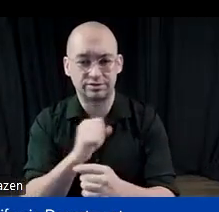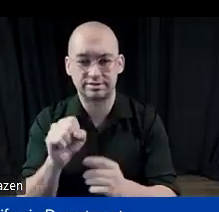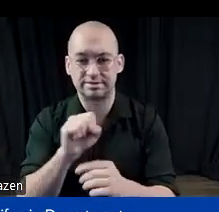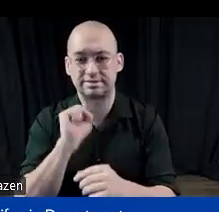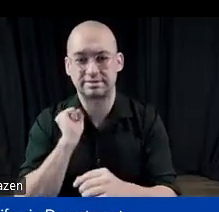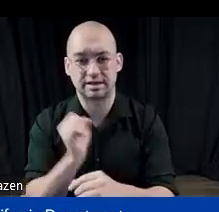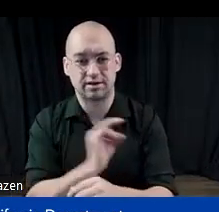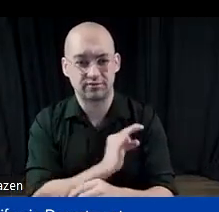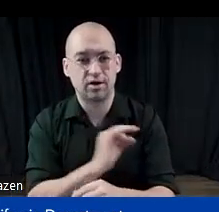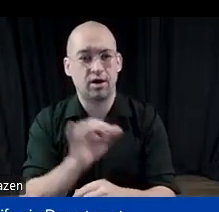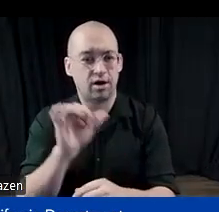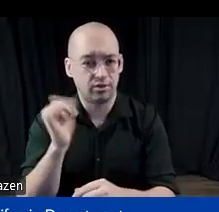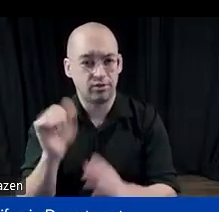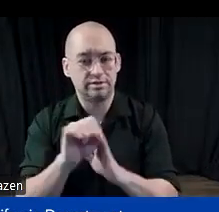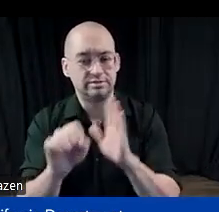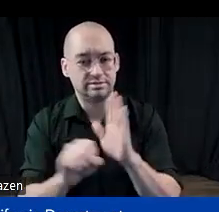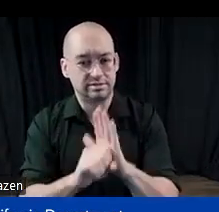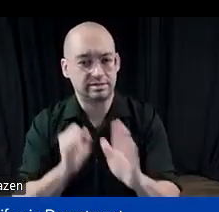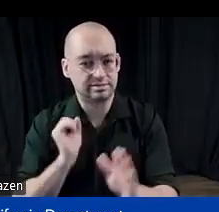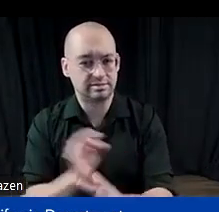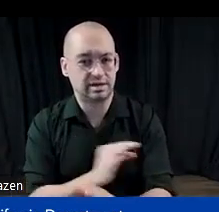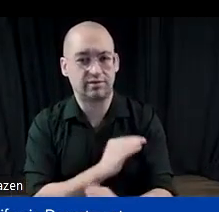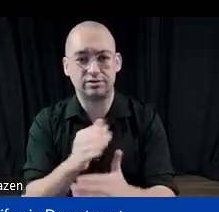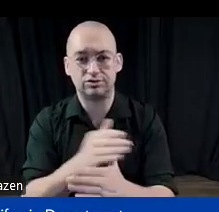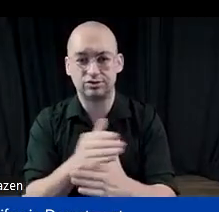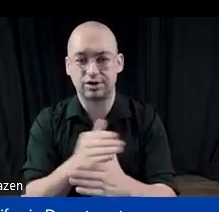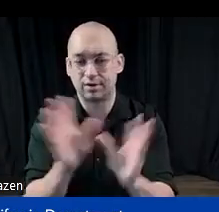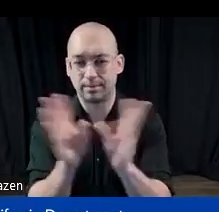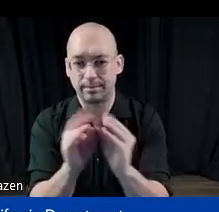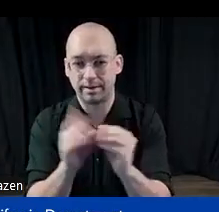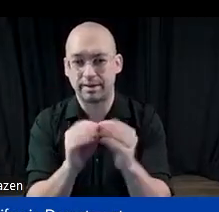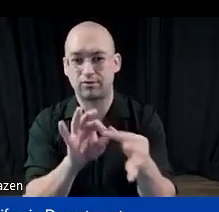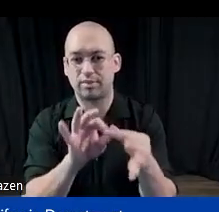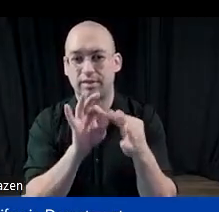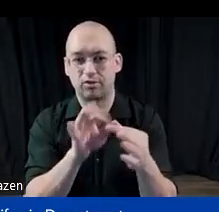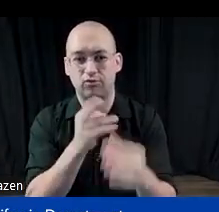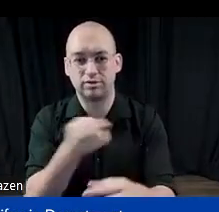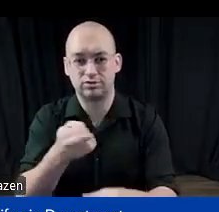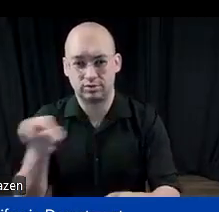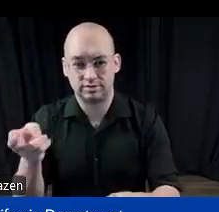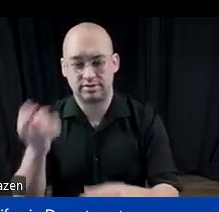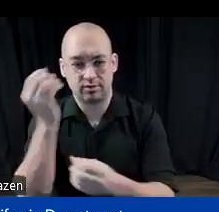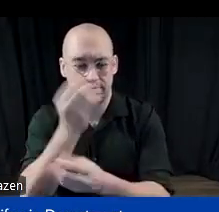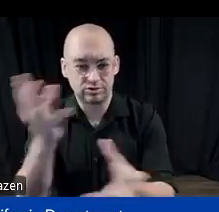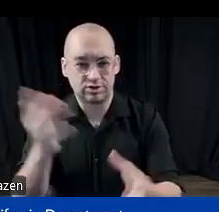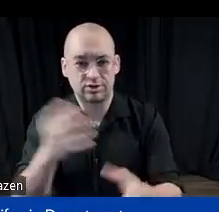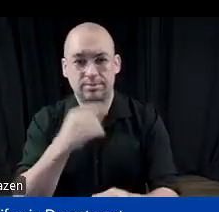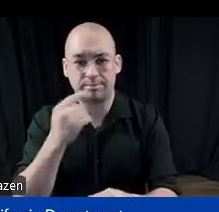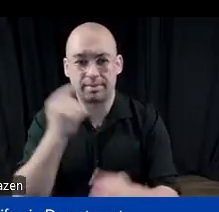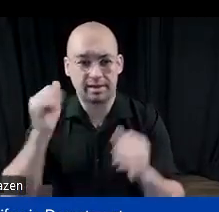inviting guests to share meeting-related resources and information. And the public is able to view that